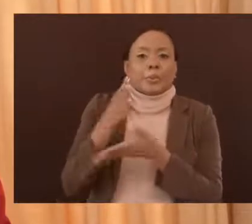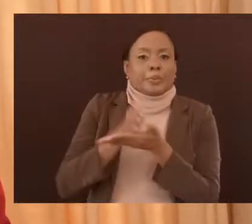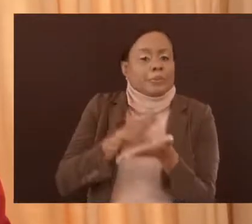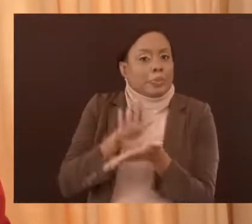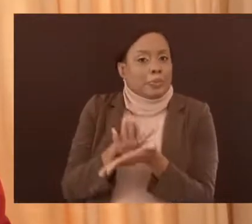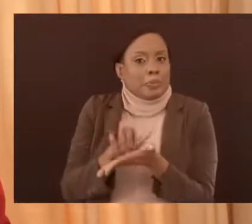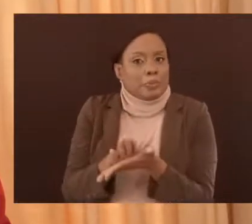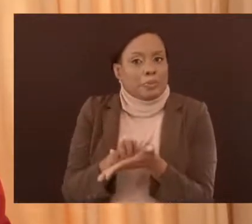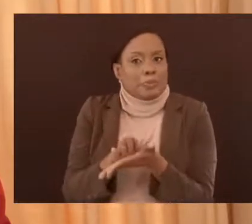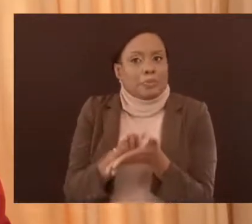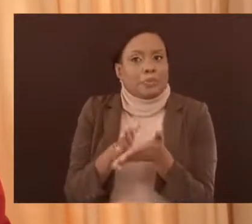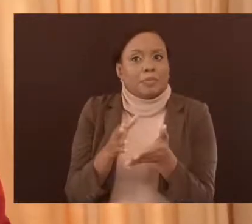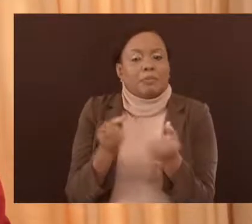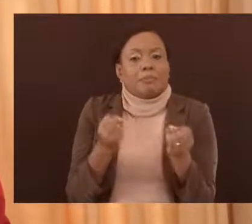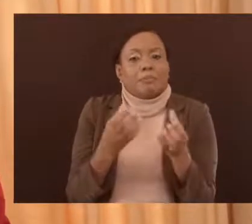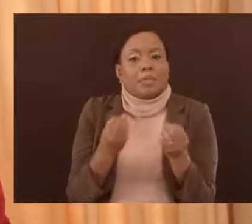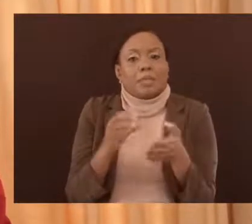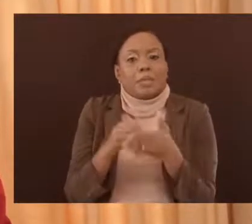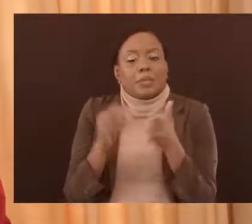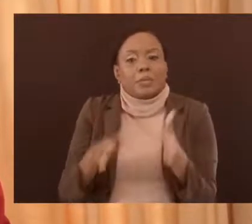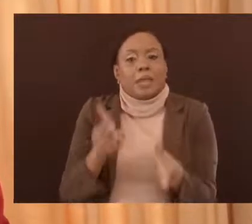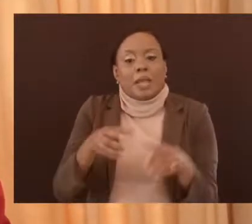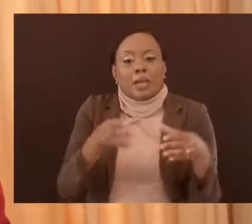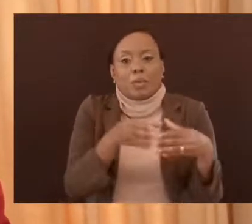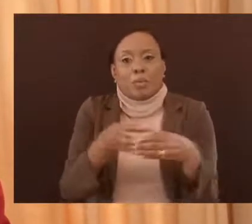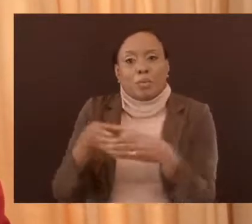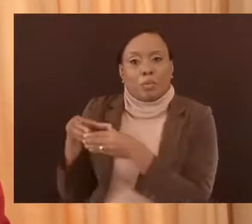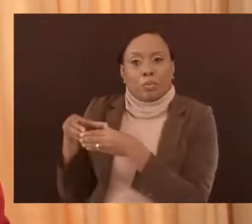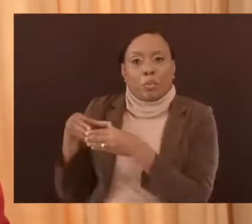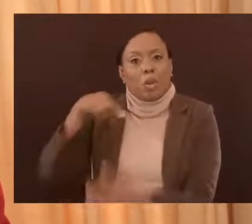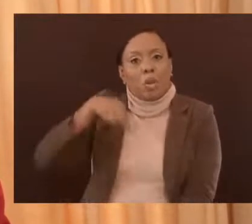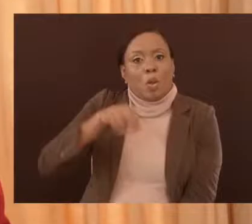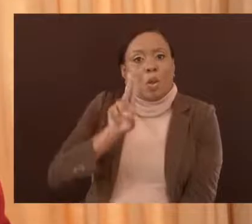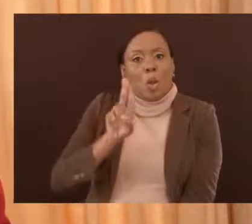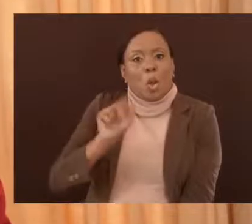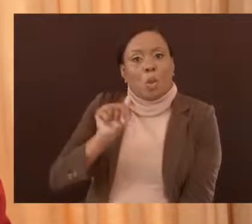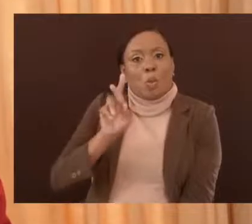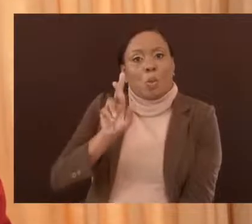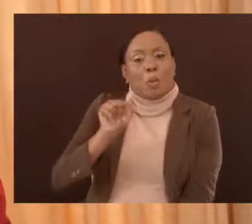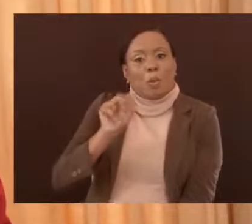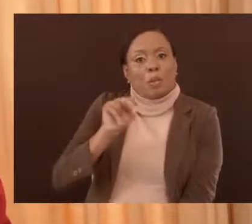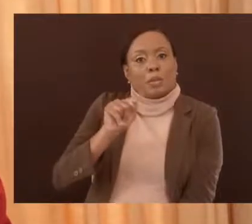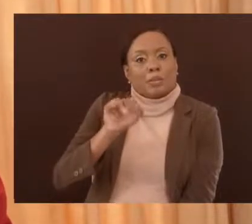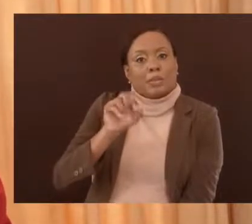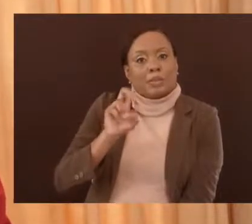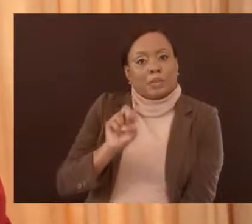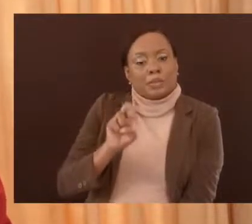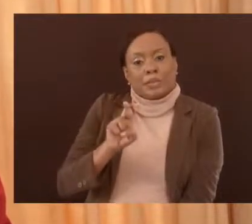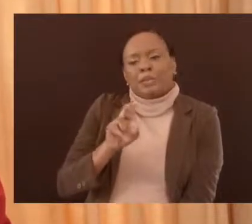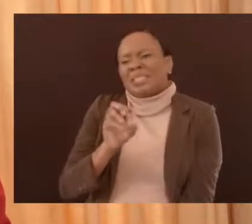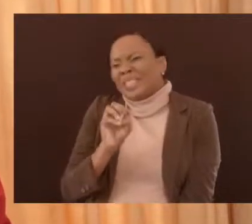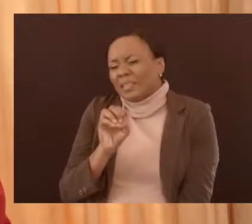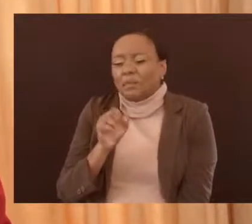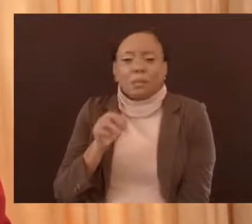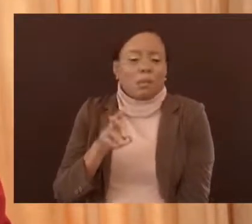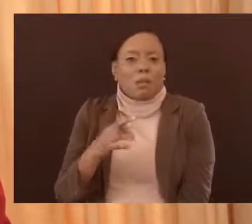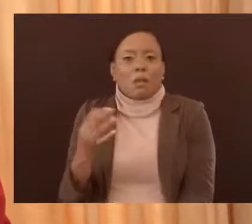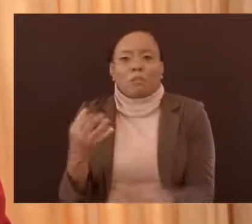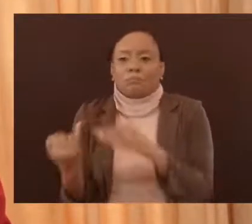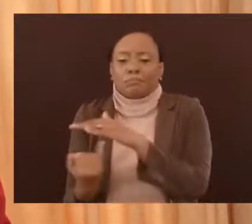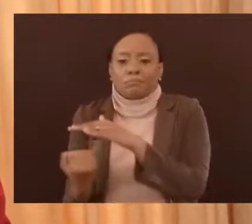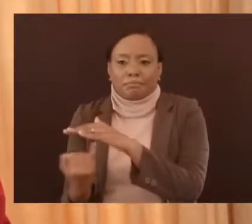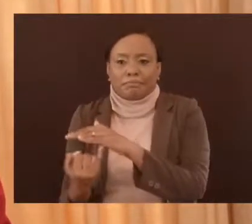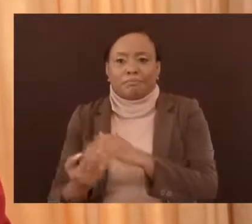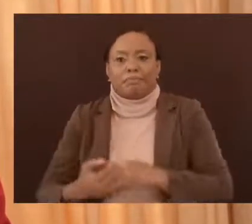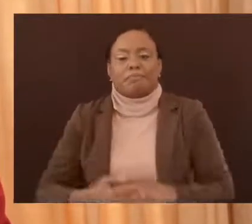schools, and many of those children were placed in either quarantine or isolation for a period of time. Accommodation was made, however, for those